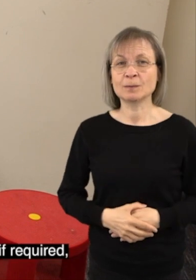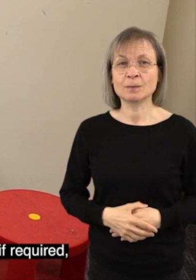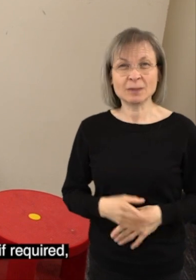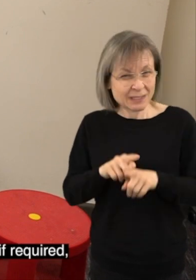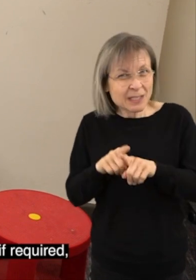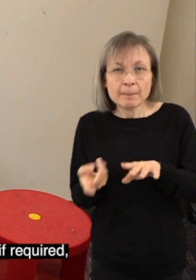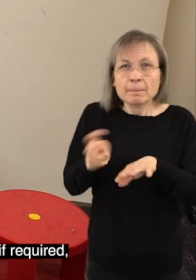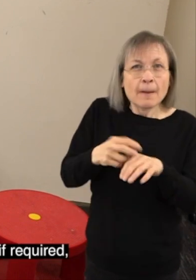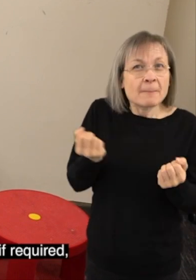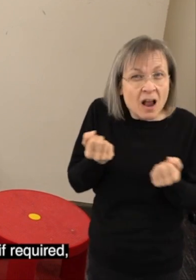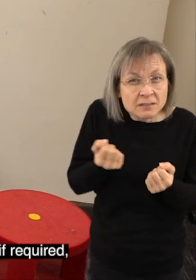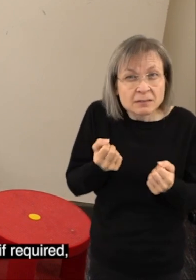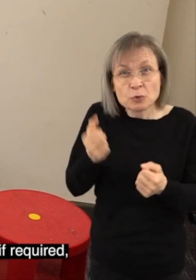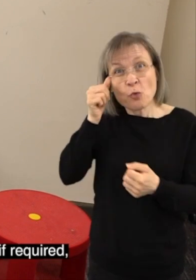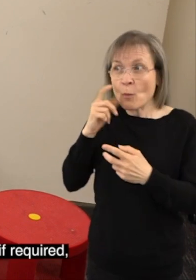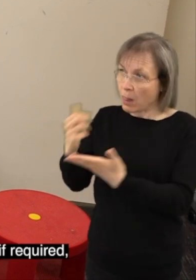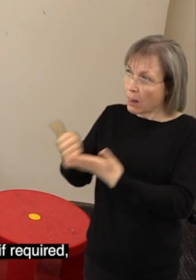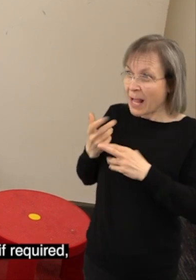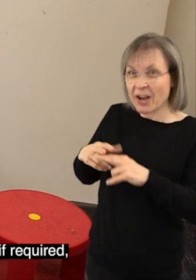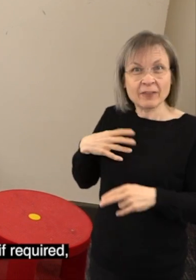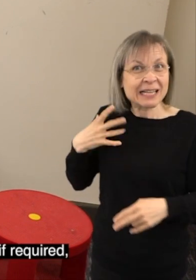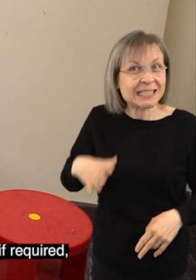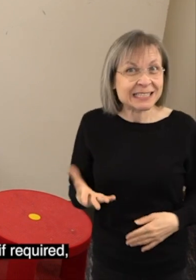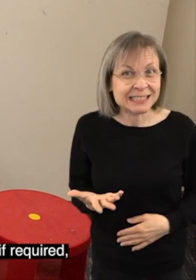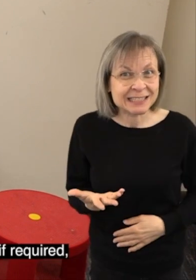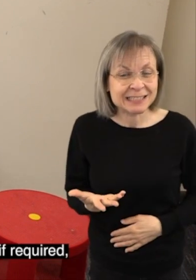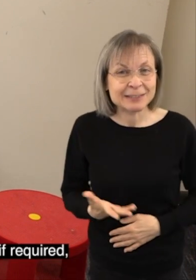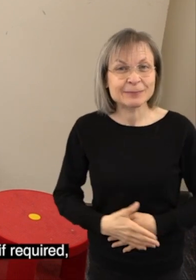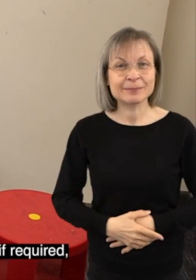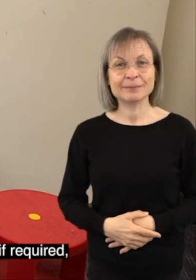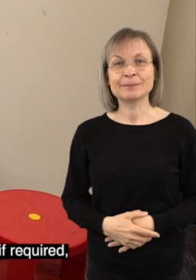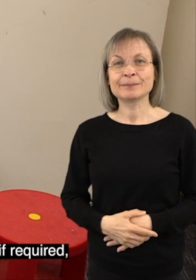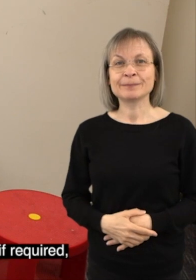Being on the bus and knowing I get assistance if required.